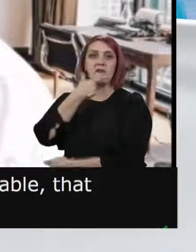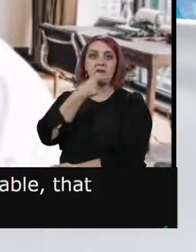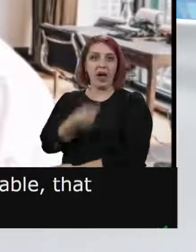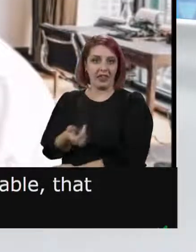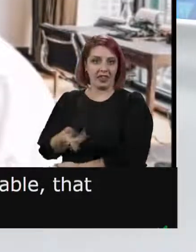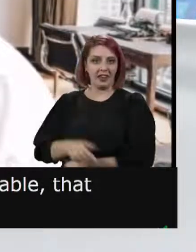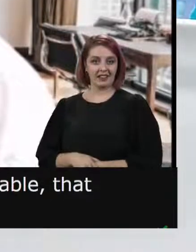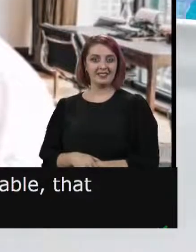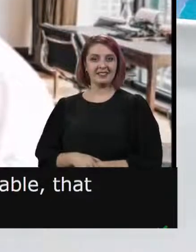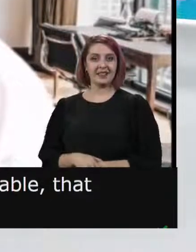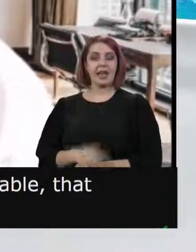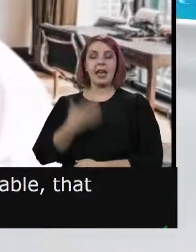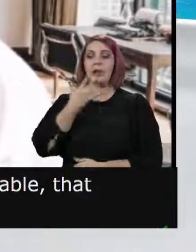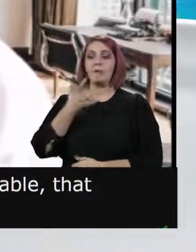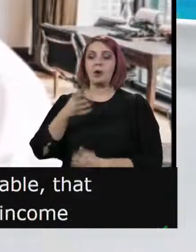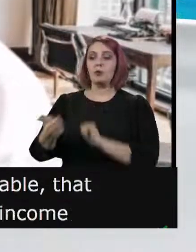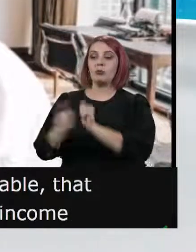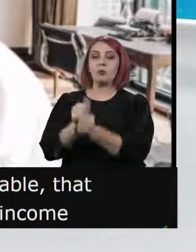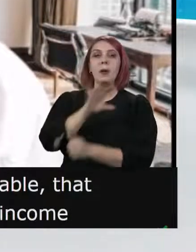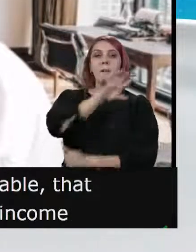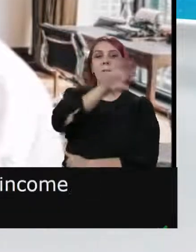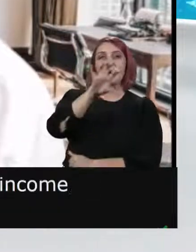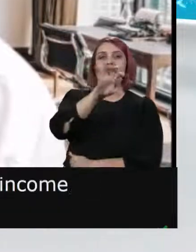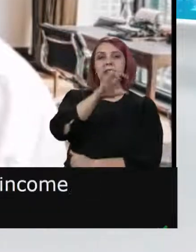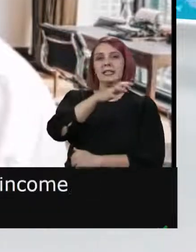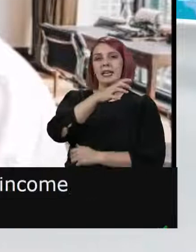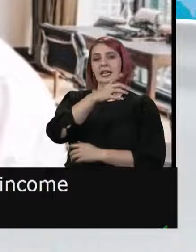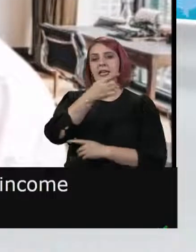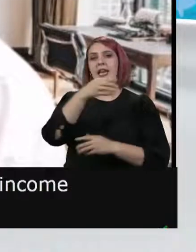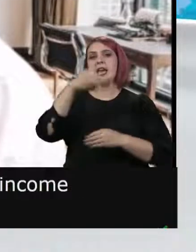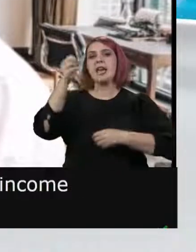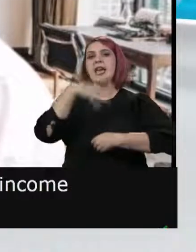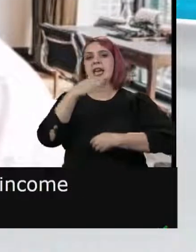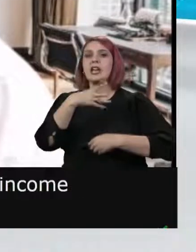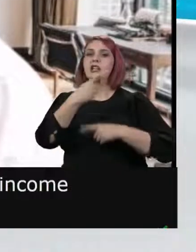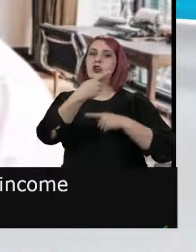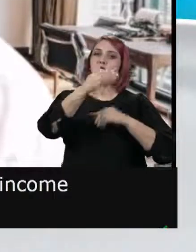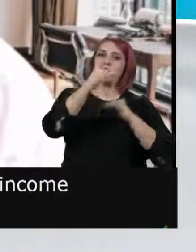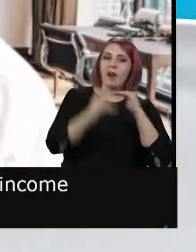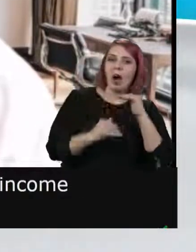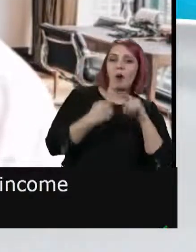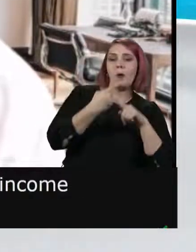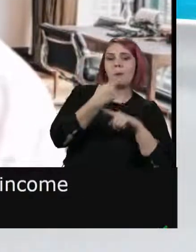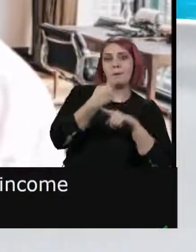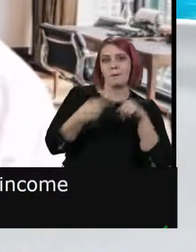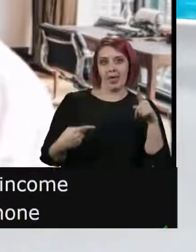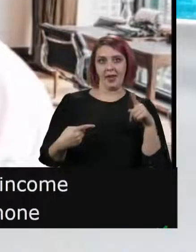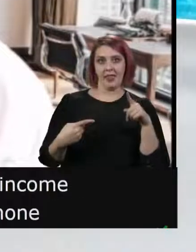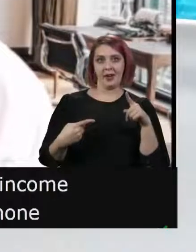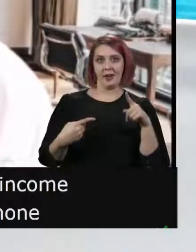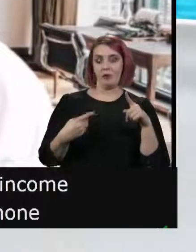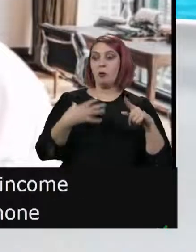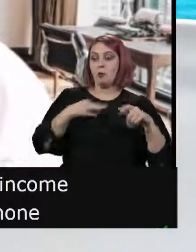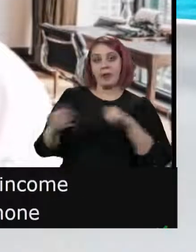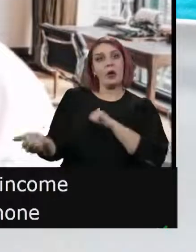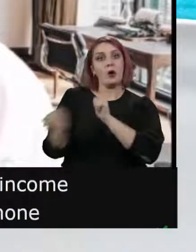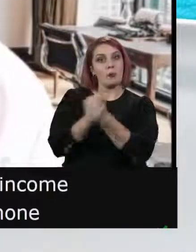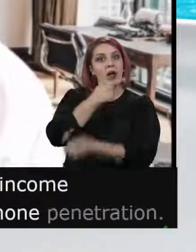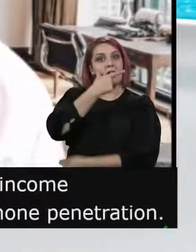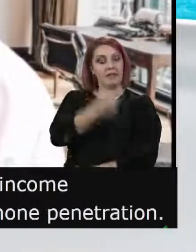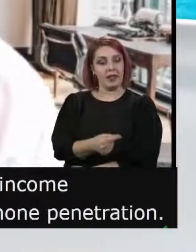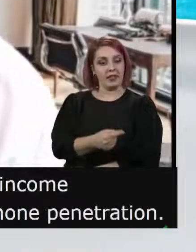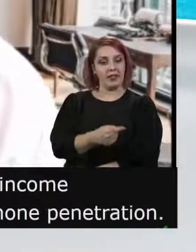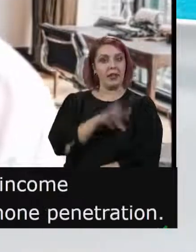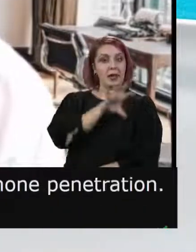income countries, increased growth of things like smartphone penetration. I was working with refugees a few years